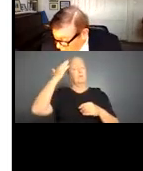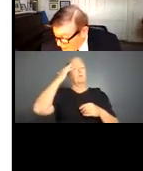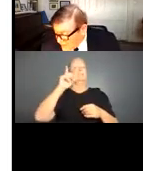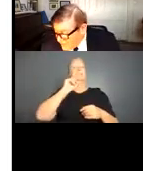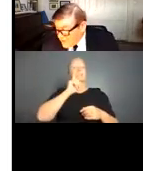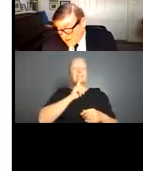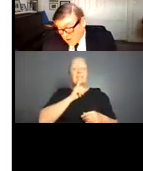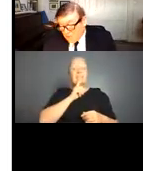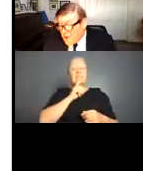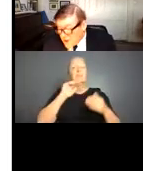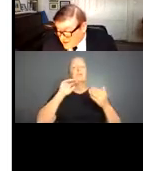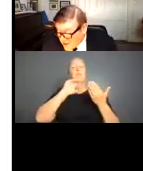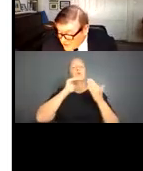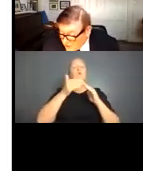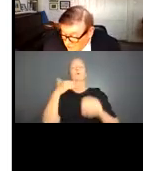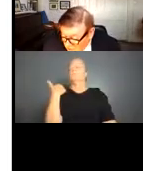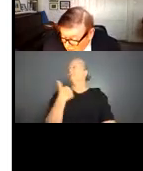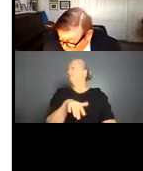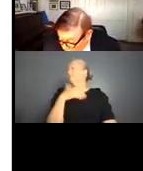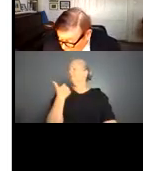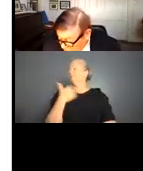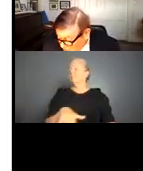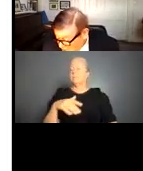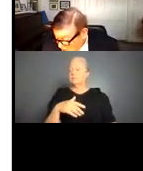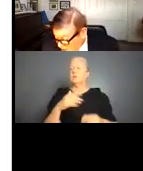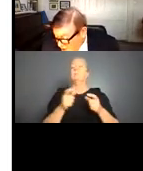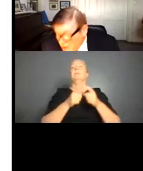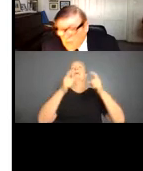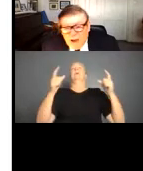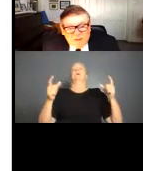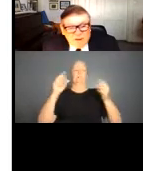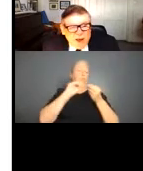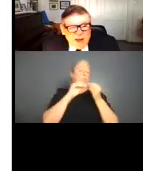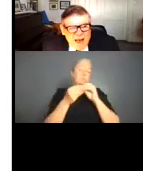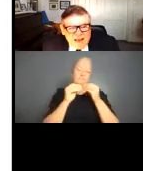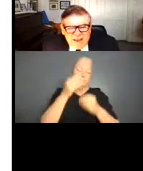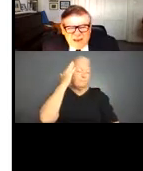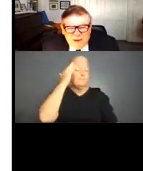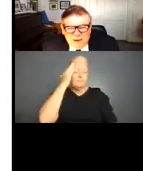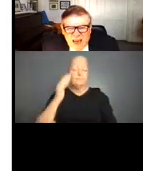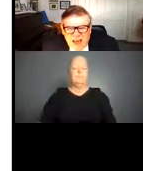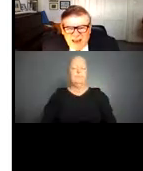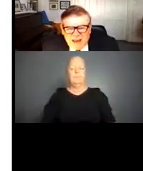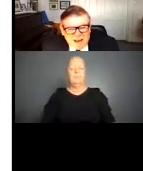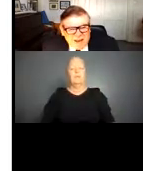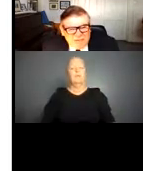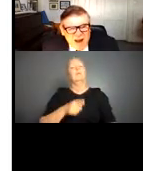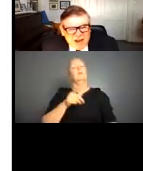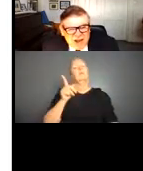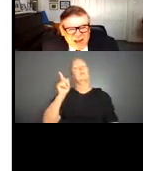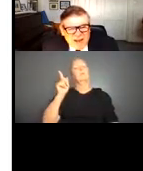significantly impacted, but so it sounds were other groups. I mean, we had in the